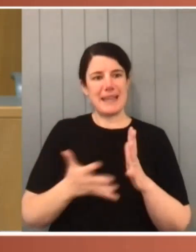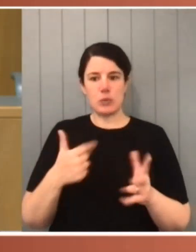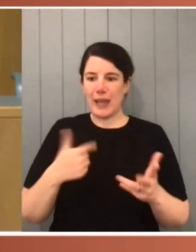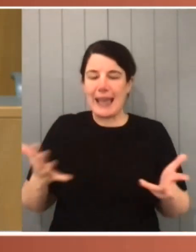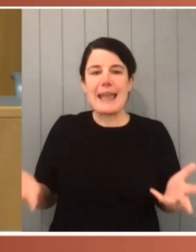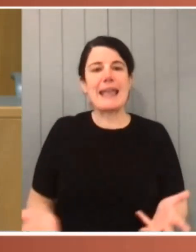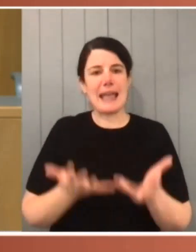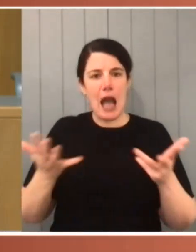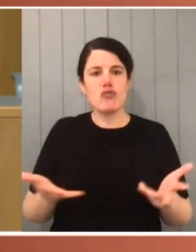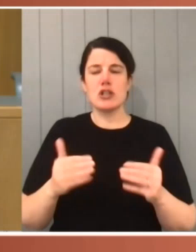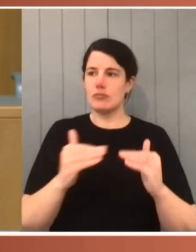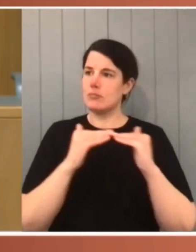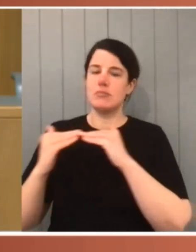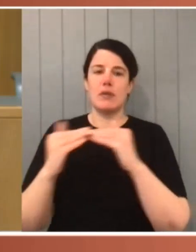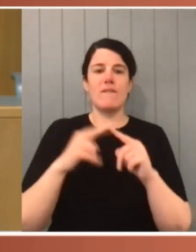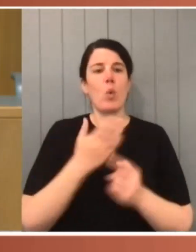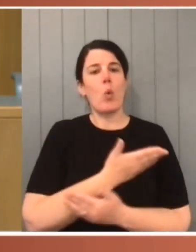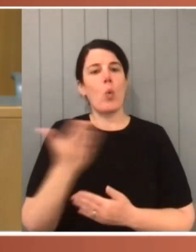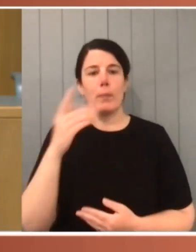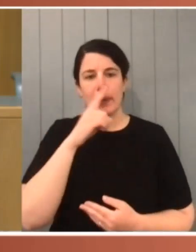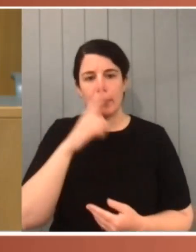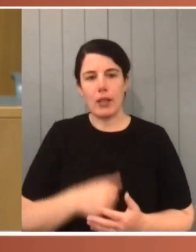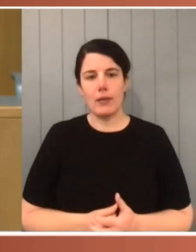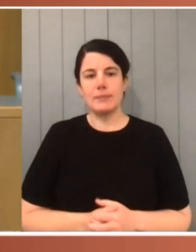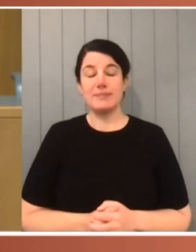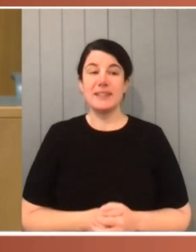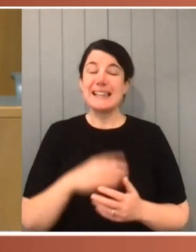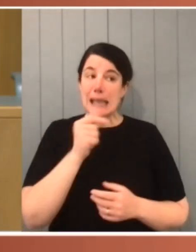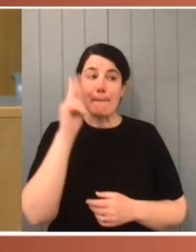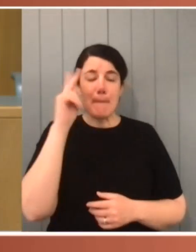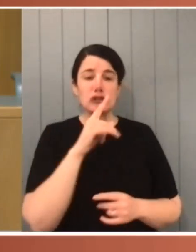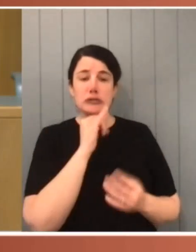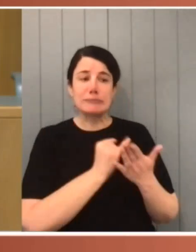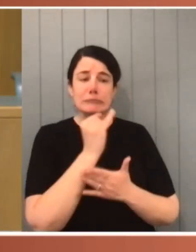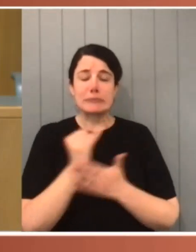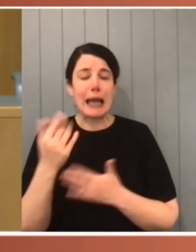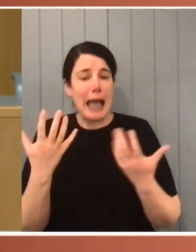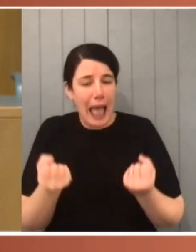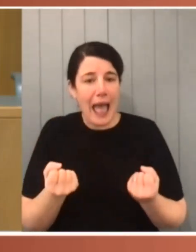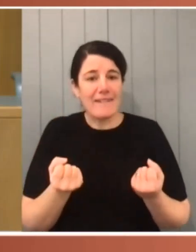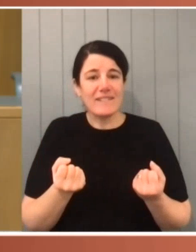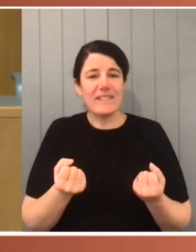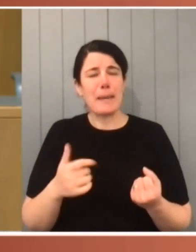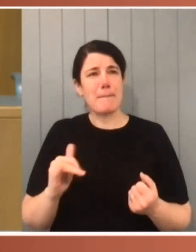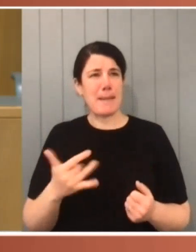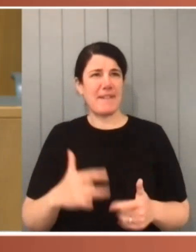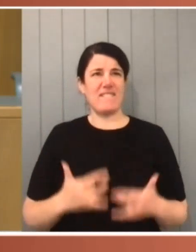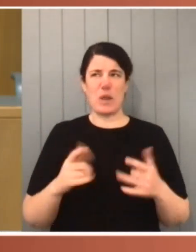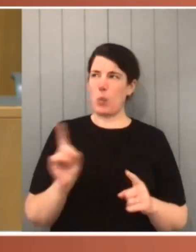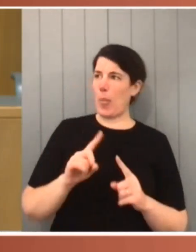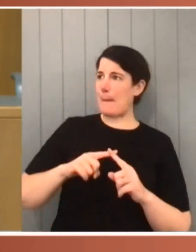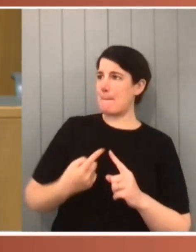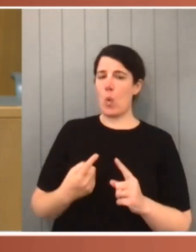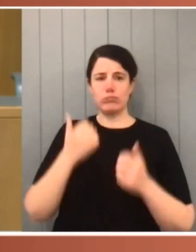thinking. Because politicians, of course, have flaws. They may sometimes not feel incentivized to think and justify